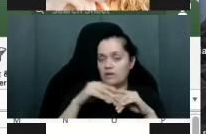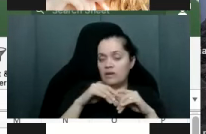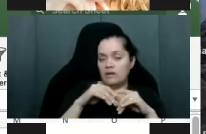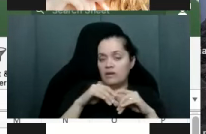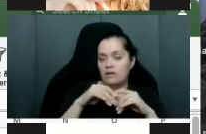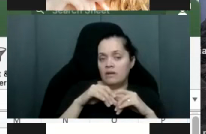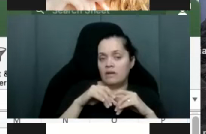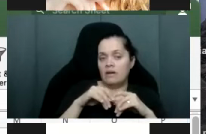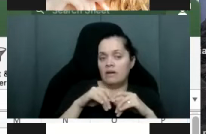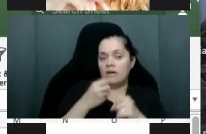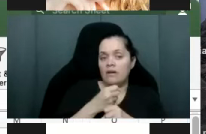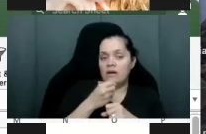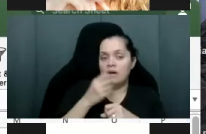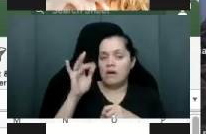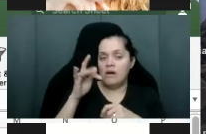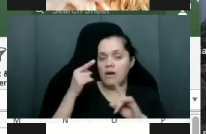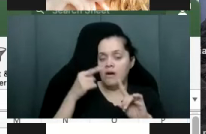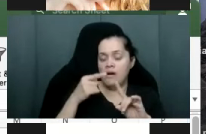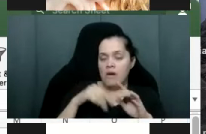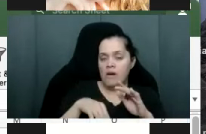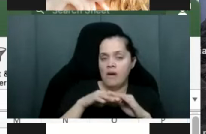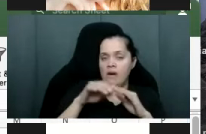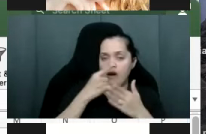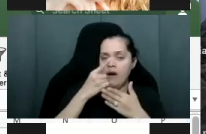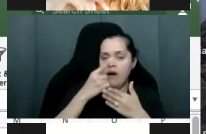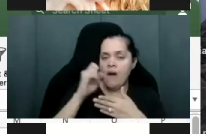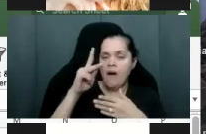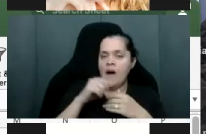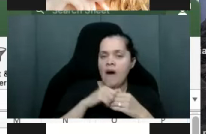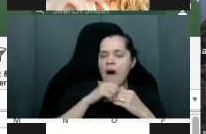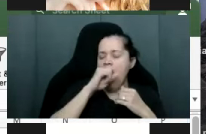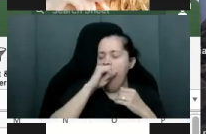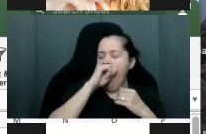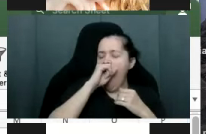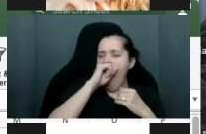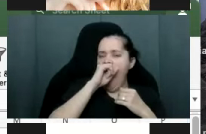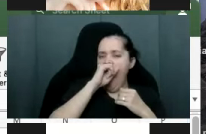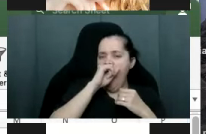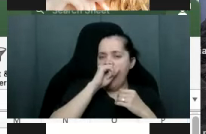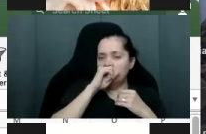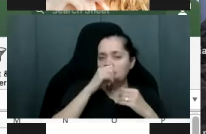that you could get 25 points per week. That would be